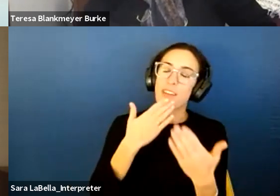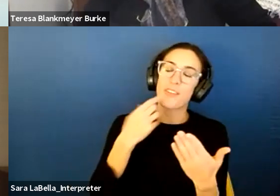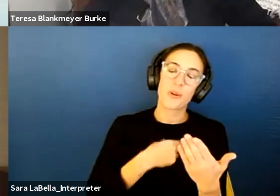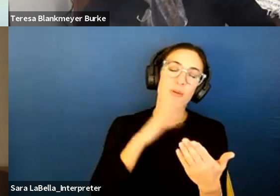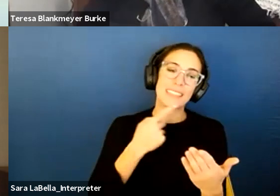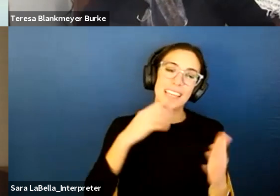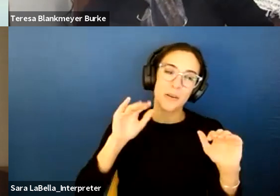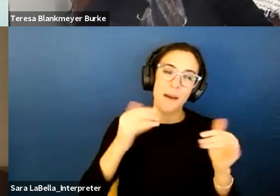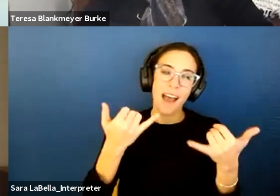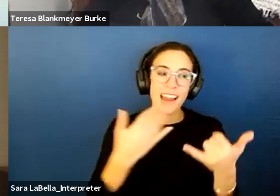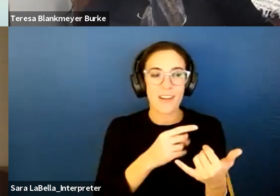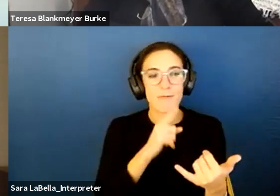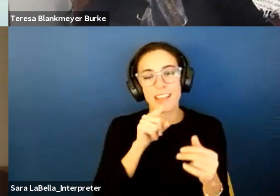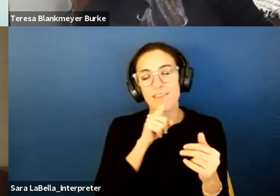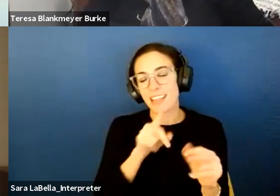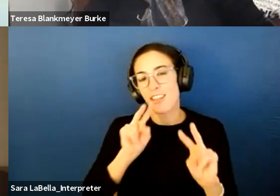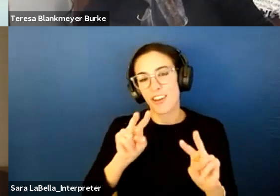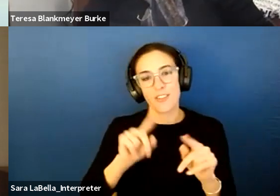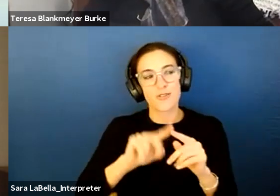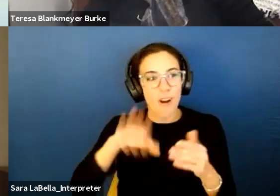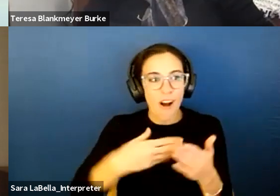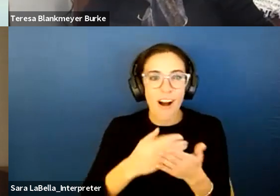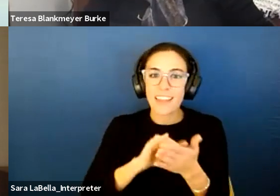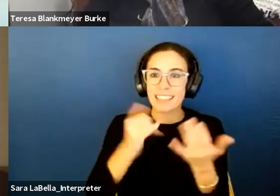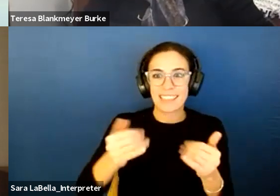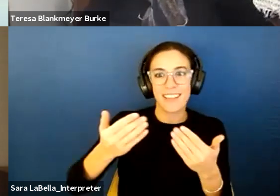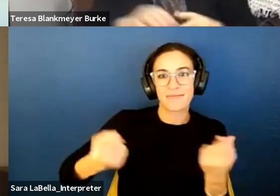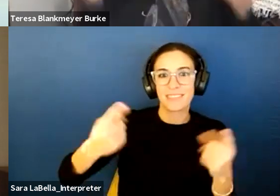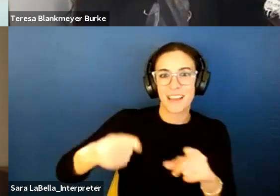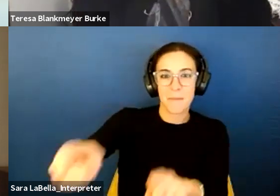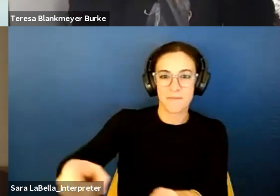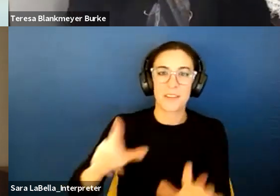and really, really looking forward to all that still has to come. Goodbye,